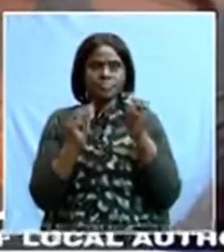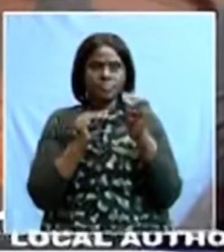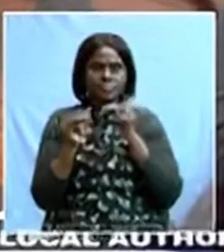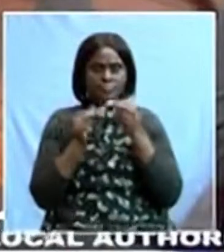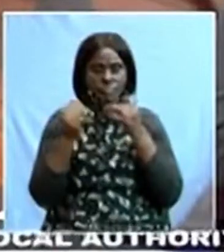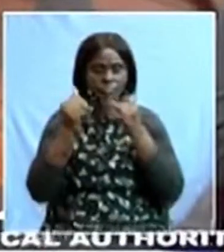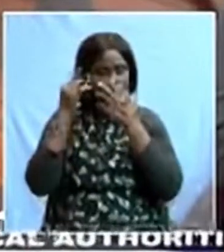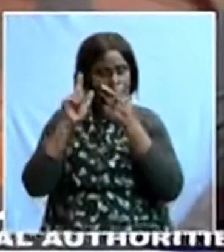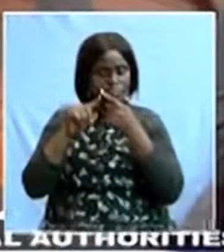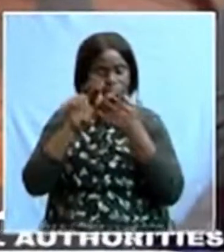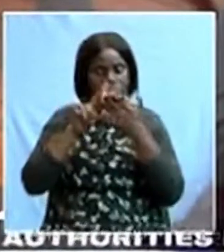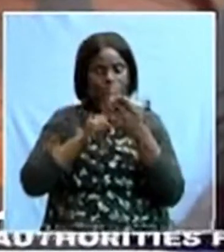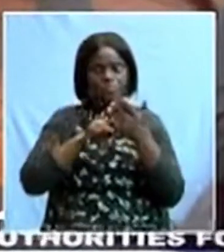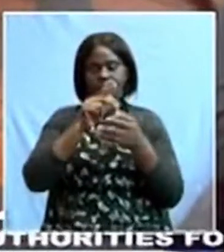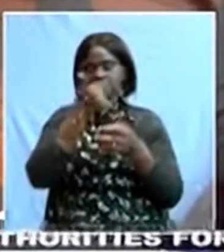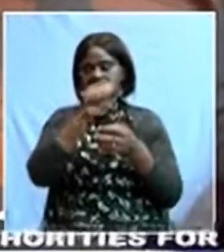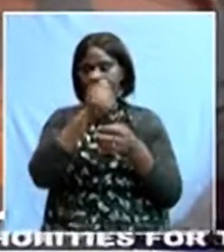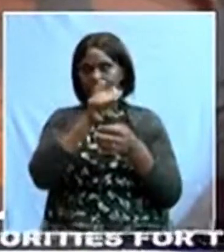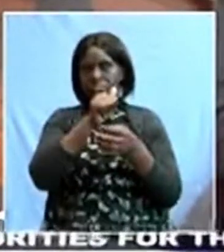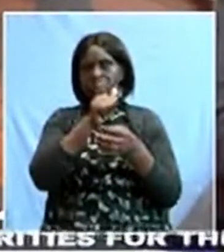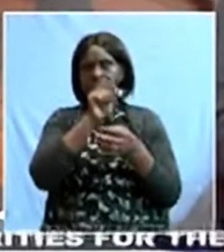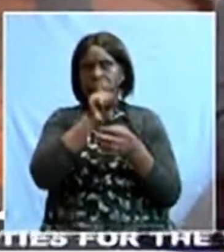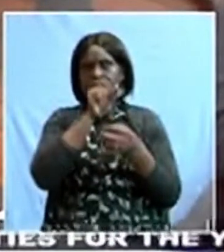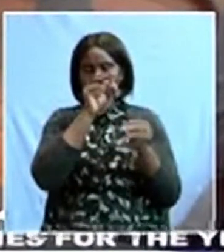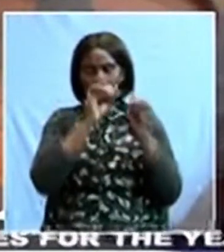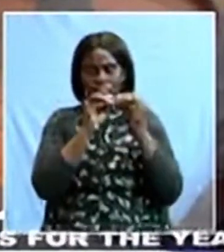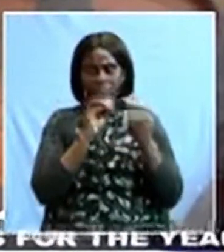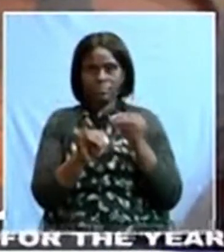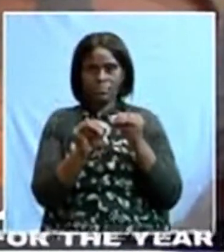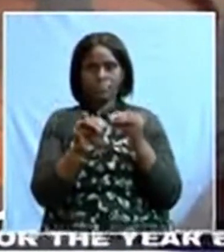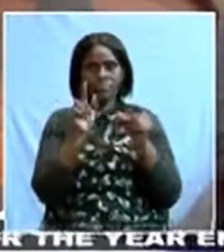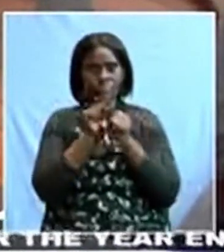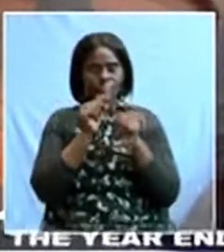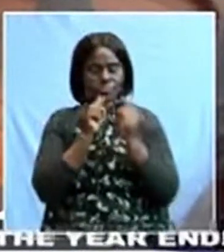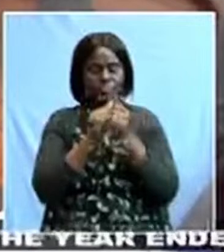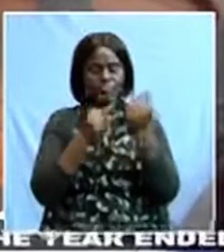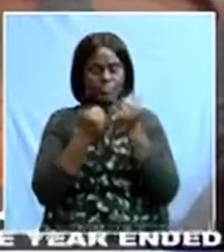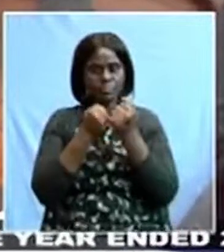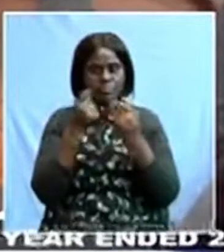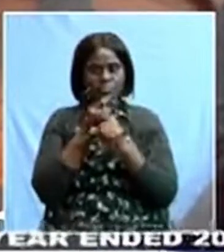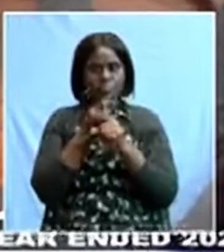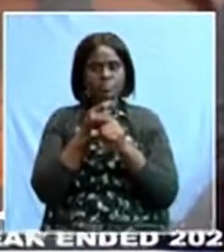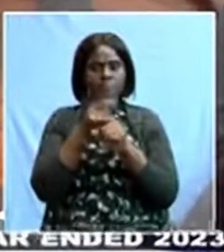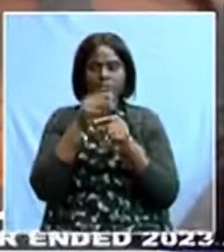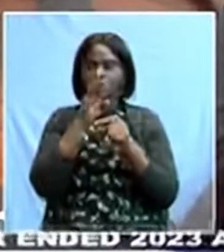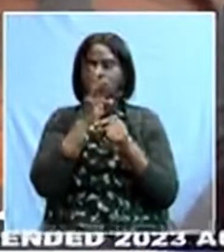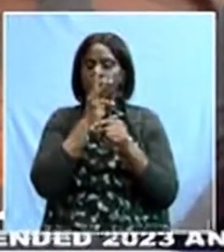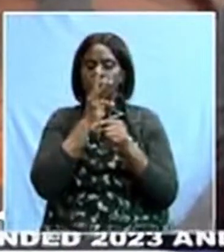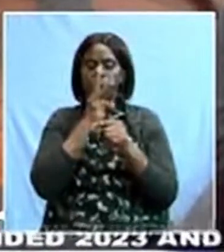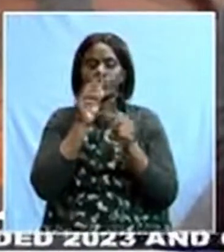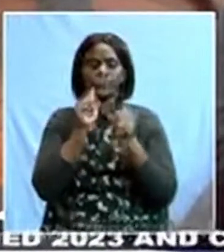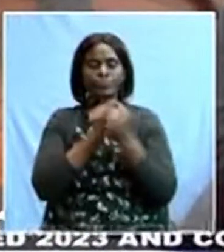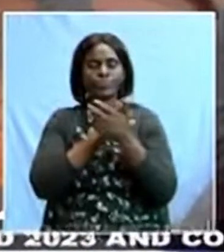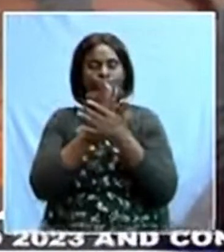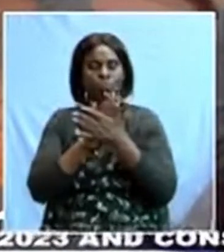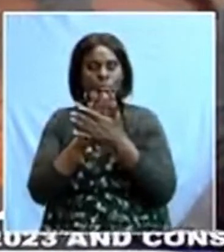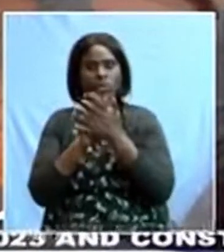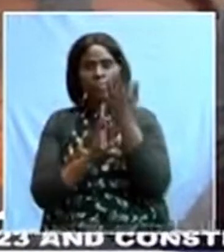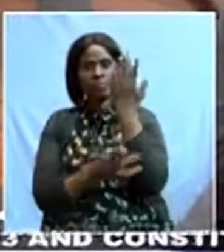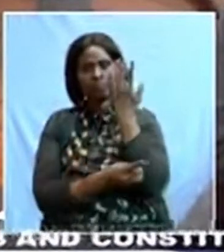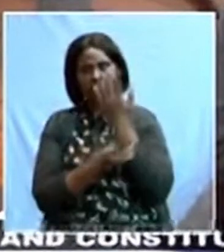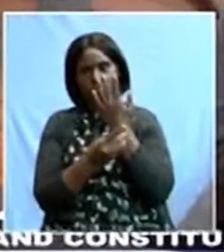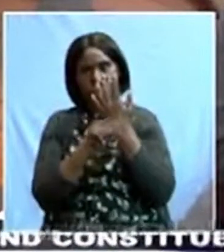Management wishes to report that 10 boreholes were rehabilitated with support from the Ministry of Water and Sanitation